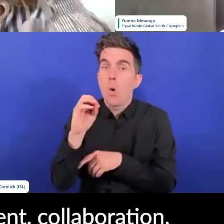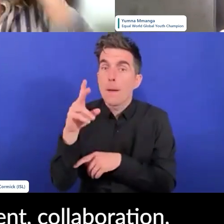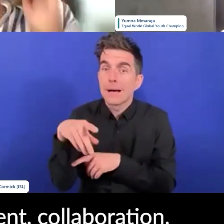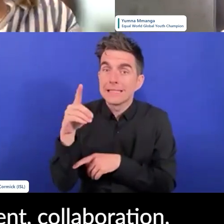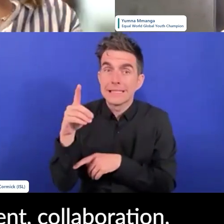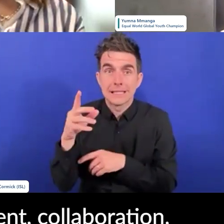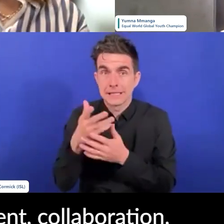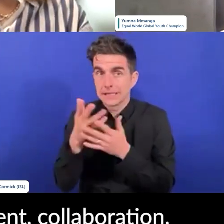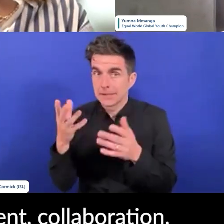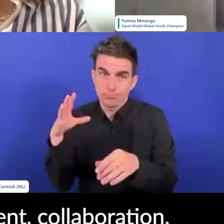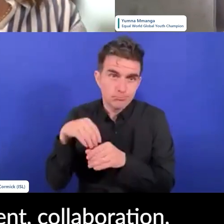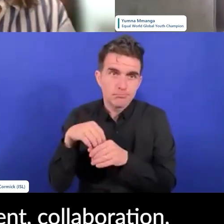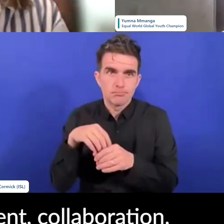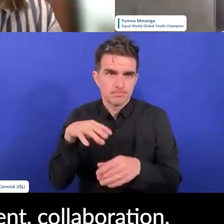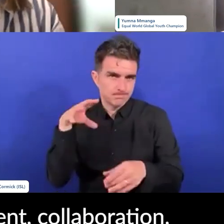require commitment,